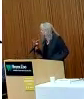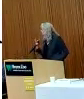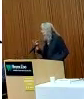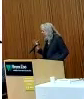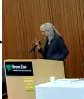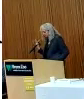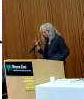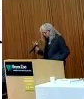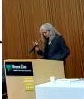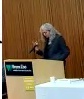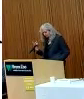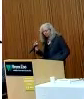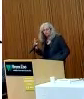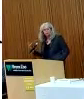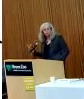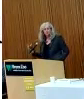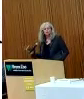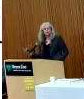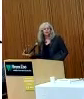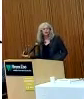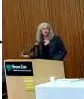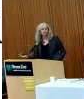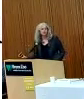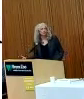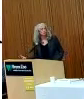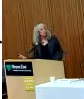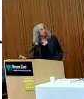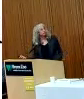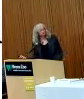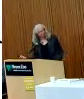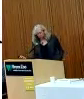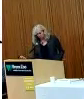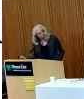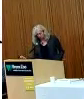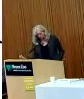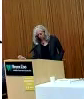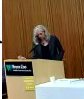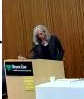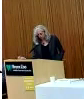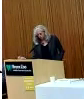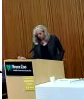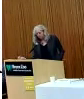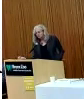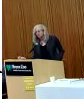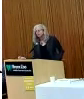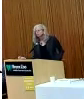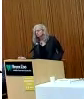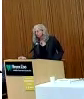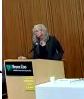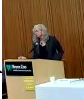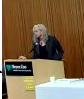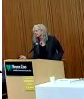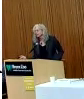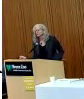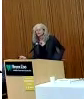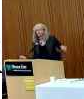criteria that lenders consider right when they're looking at whether they're going to qualify some someone for a mortgage we did have all the big